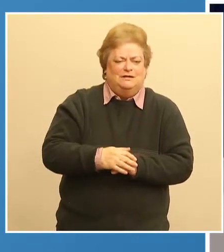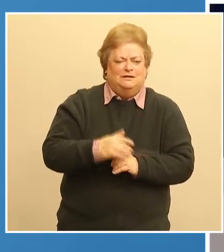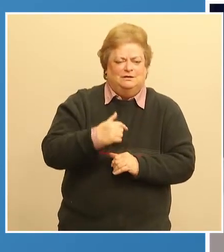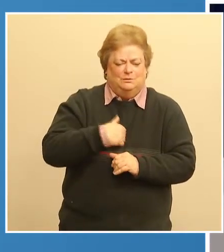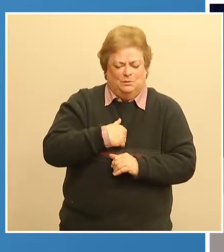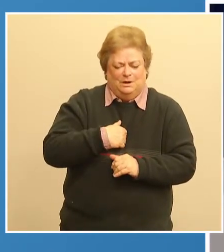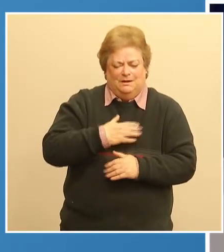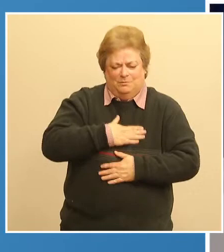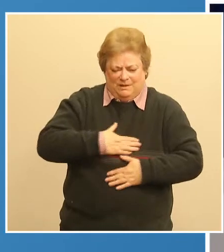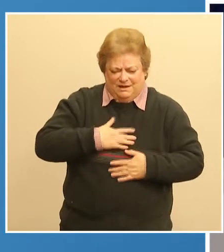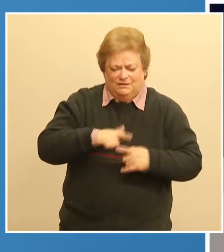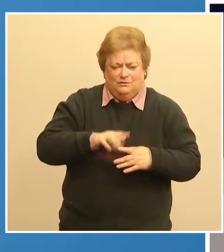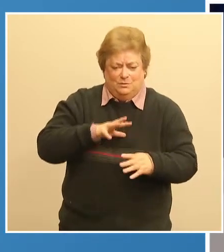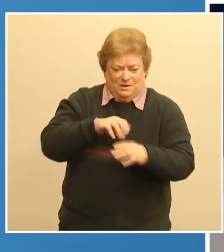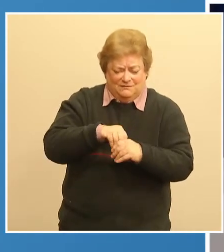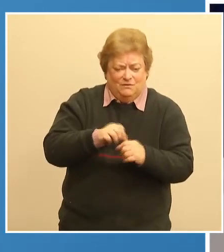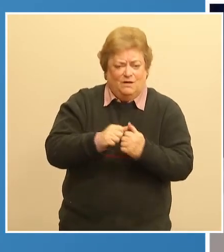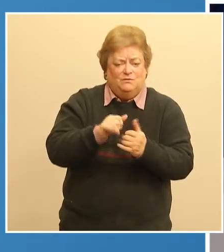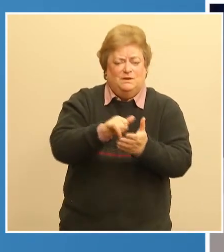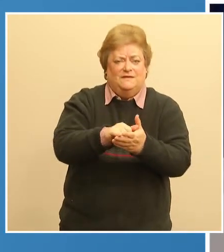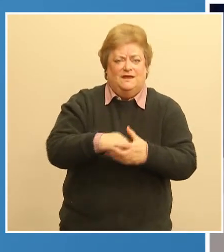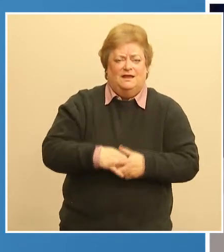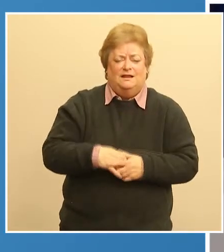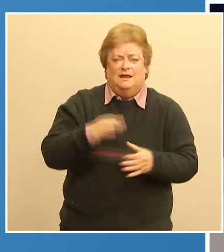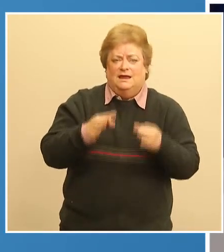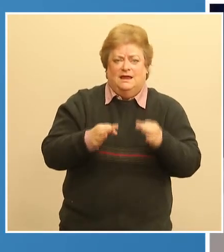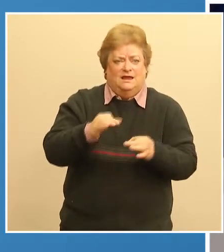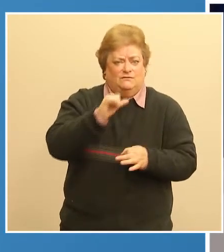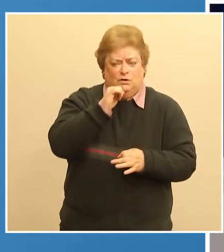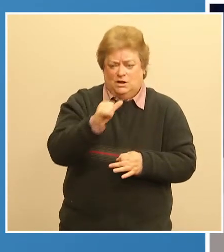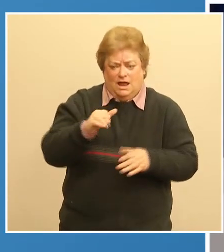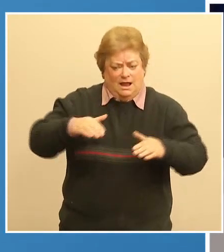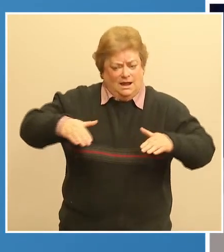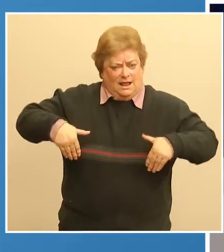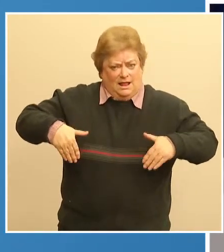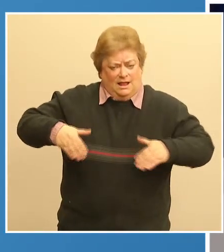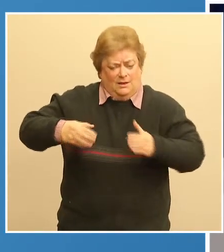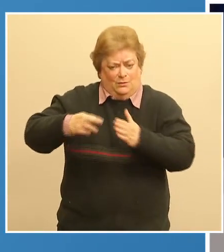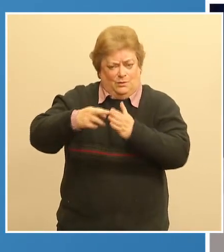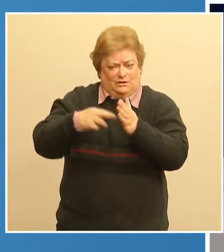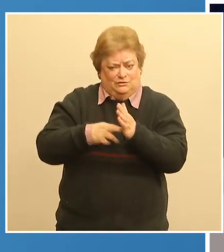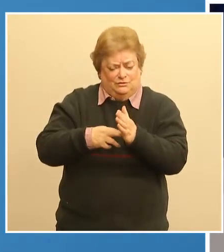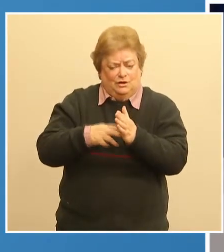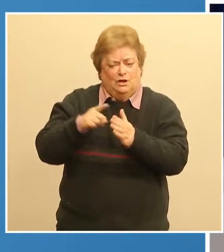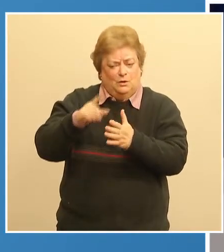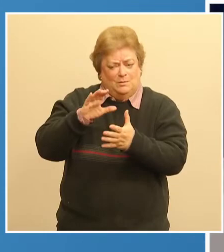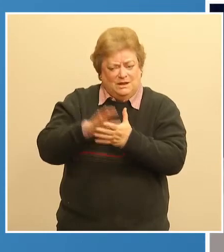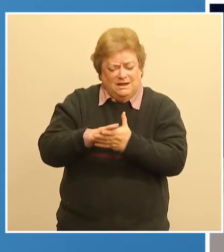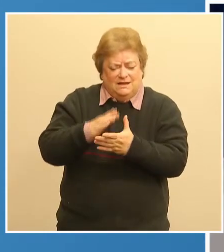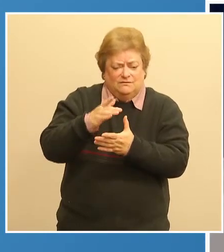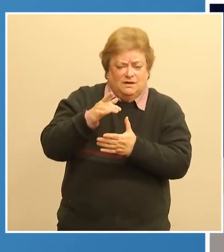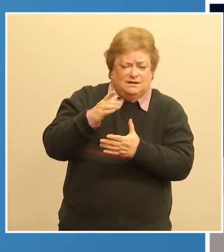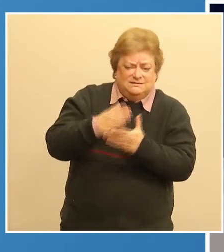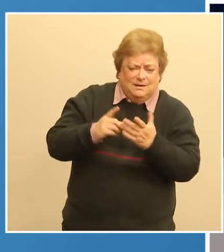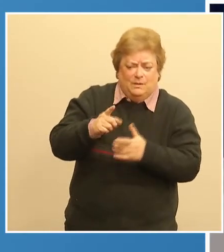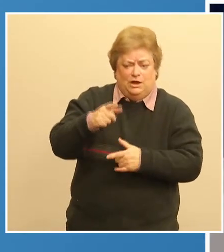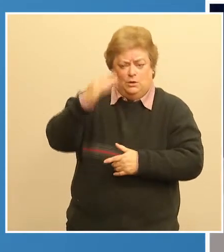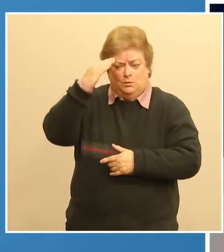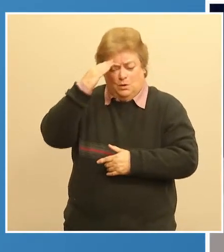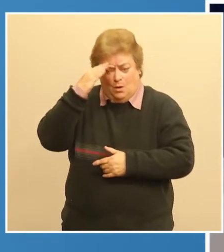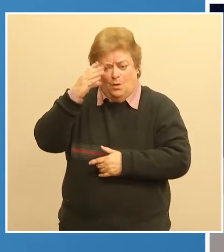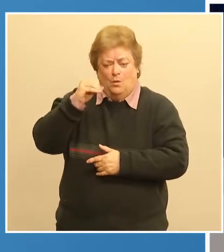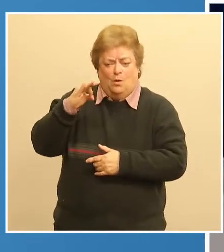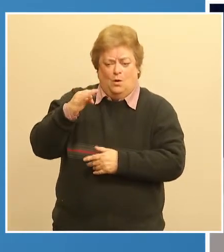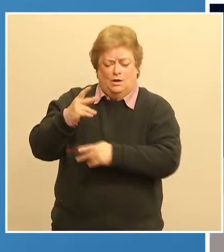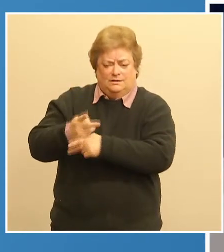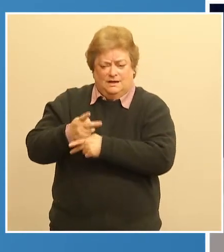be a part of it. If you have not been able to be registered and believe that you or someone you care for would meet